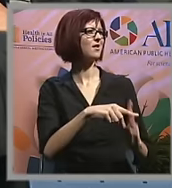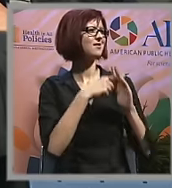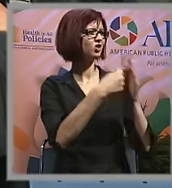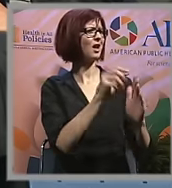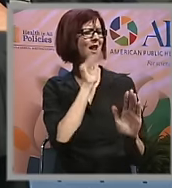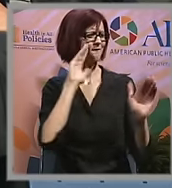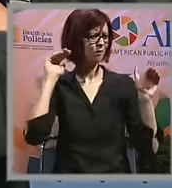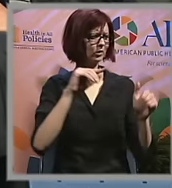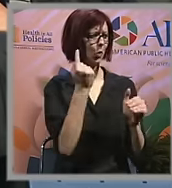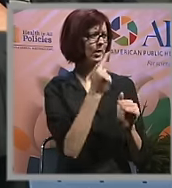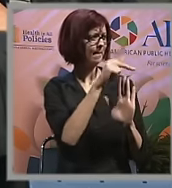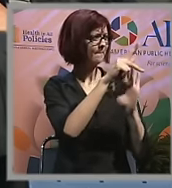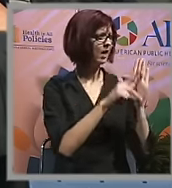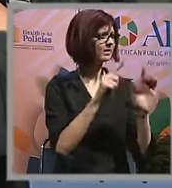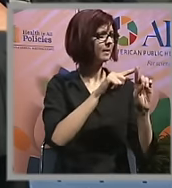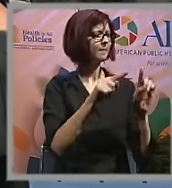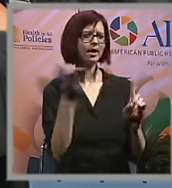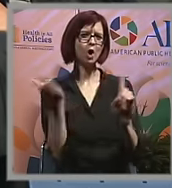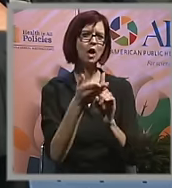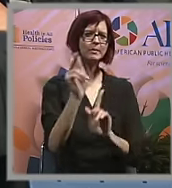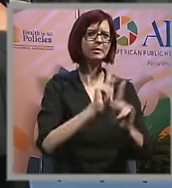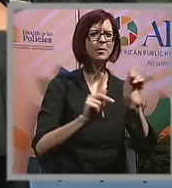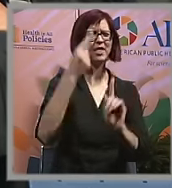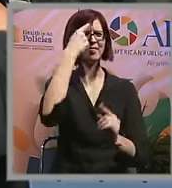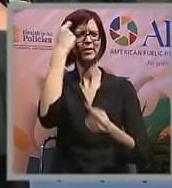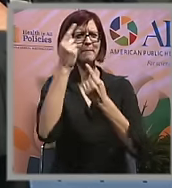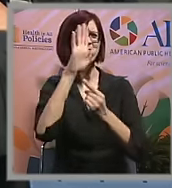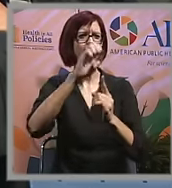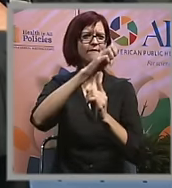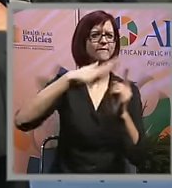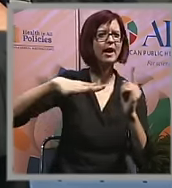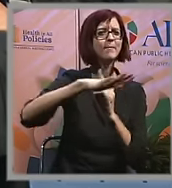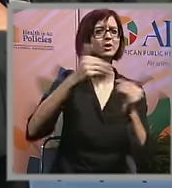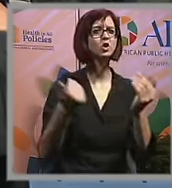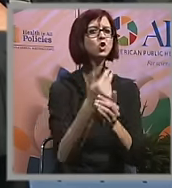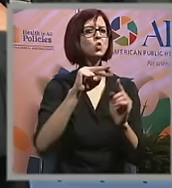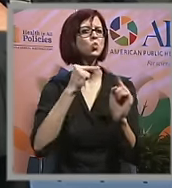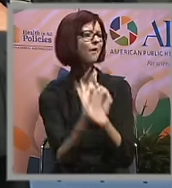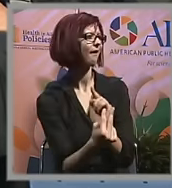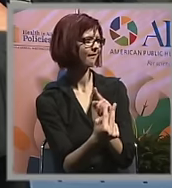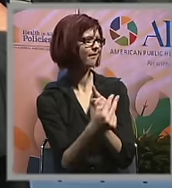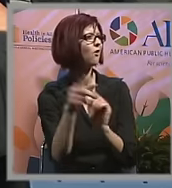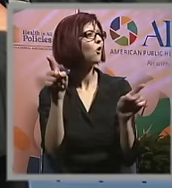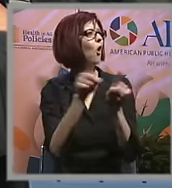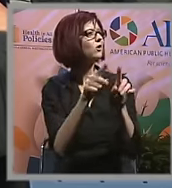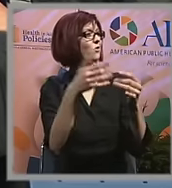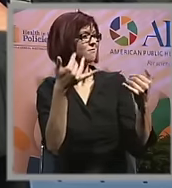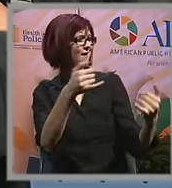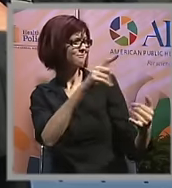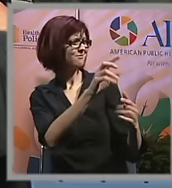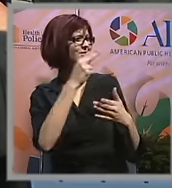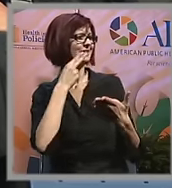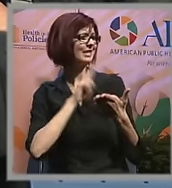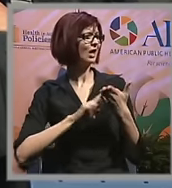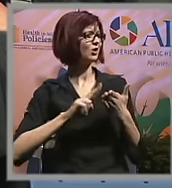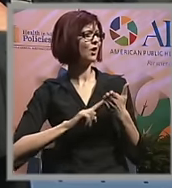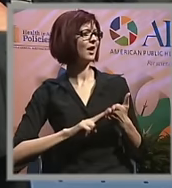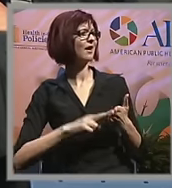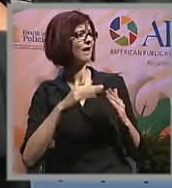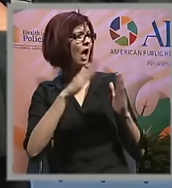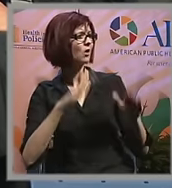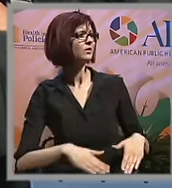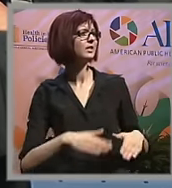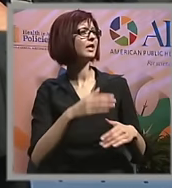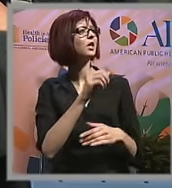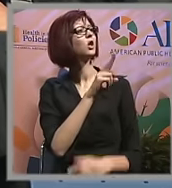getting people to think about their environment and their neighborhoods in a new way. You've obviously, you know, you're now Secretary of Housing and Urban Development. You've done